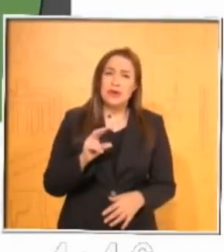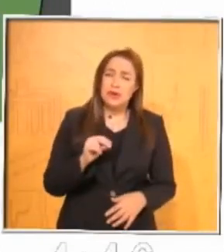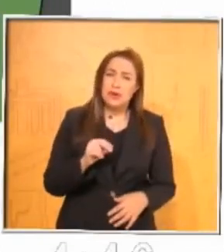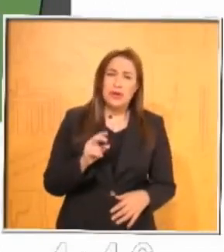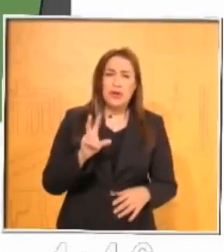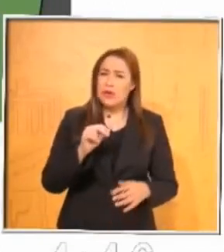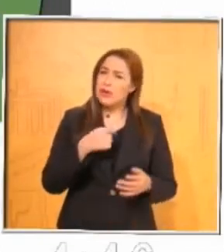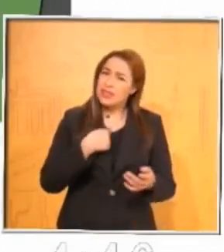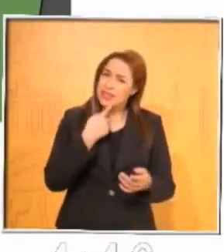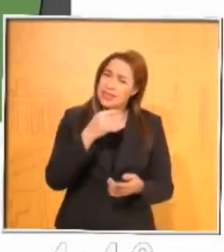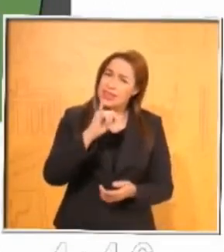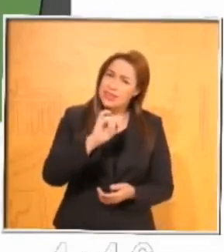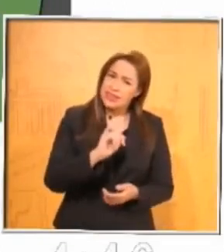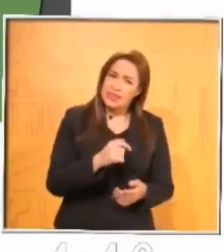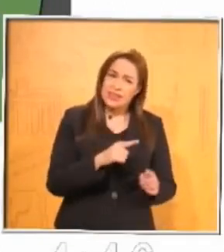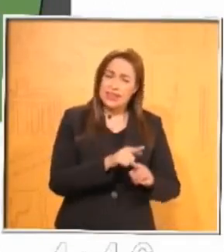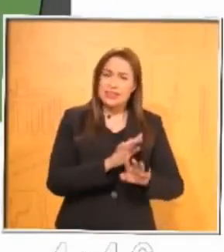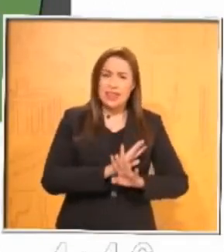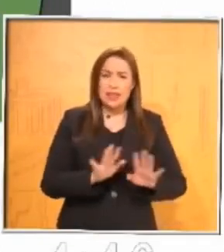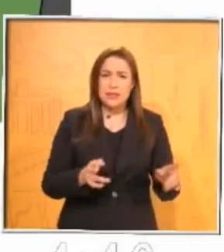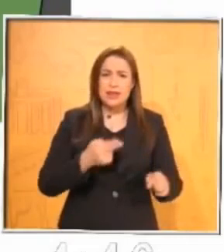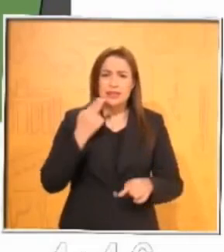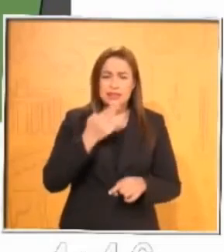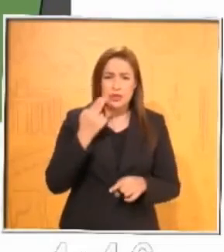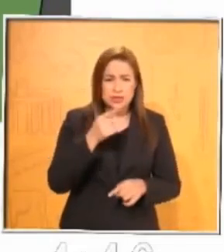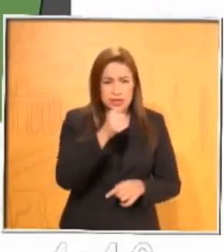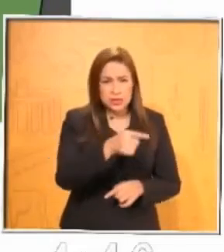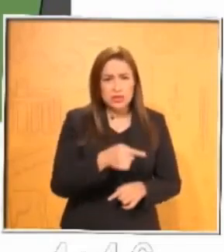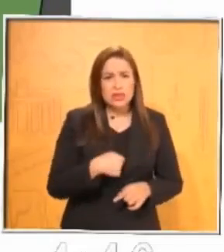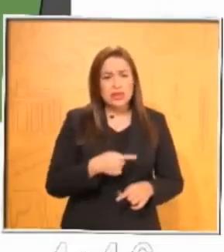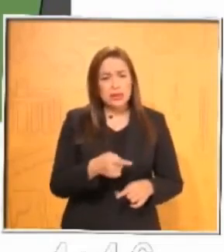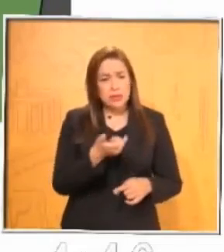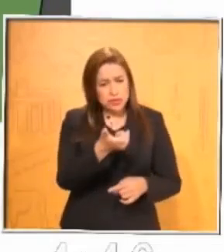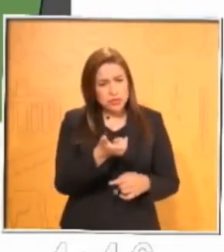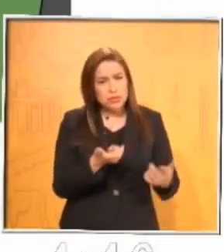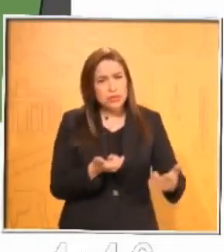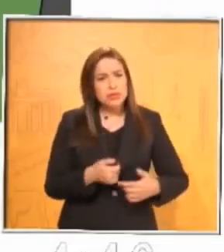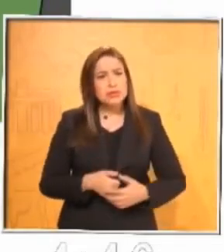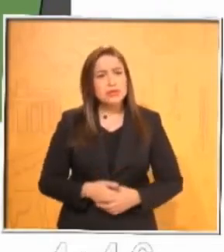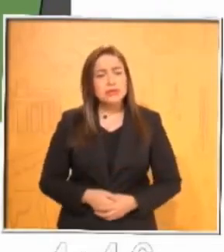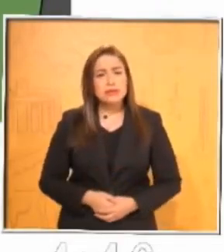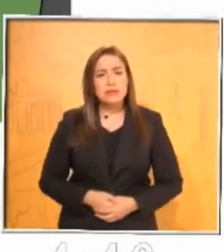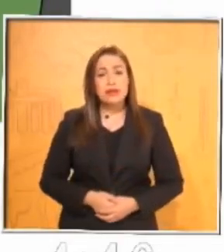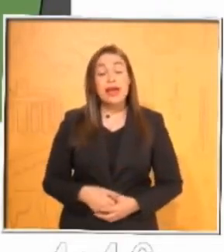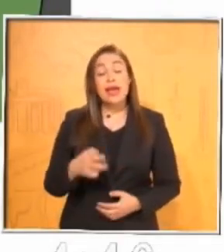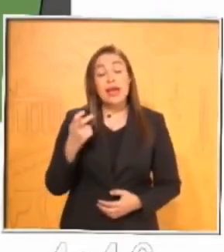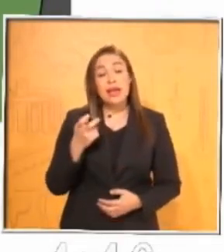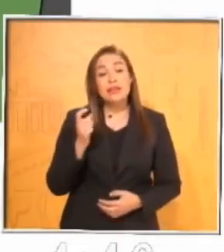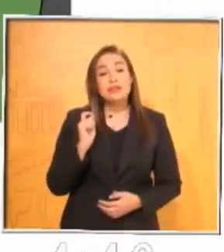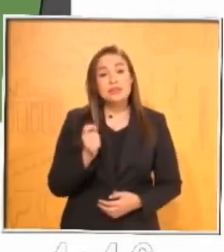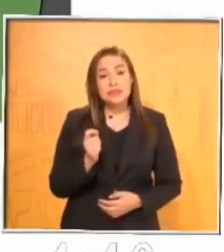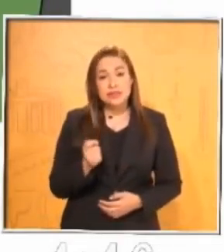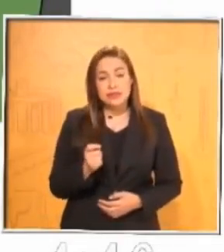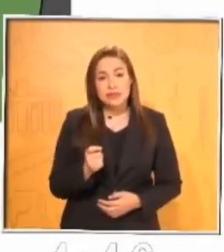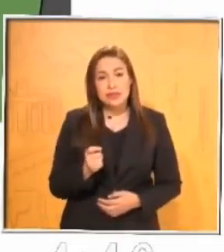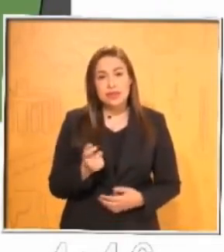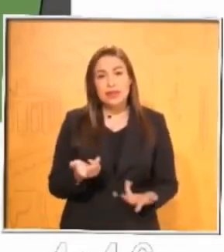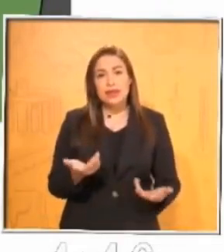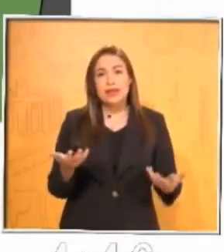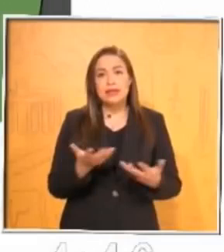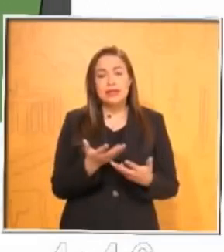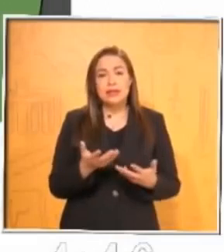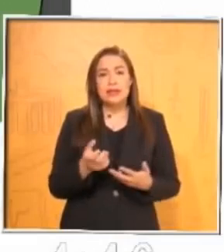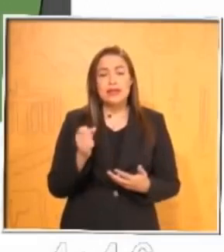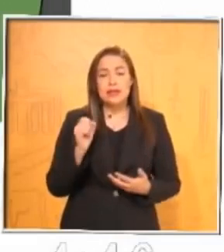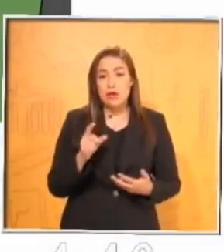say yes. He's just using you for your money." And that means she is doing the same